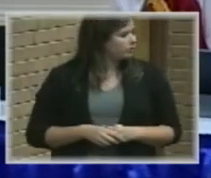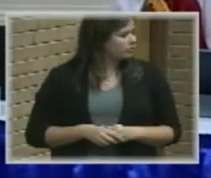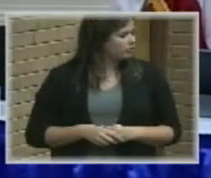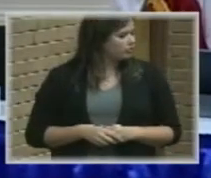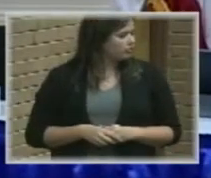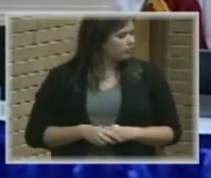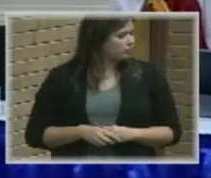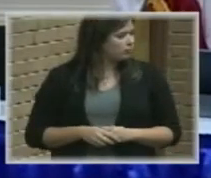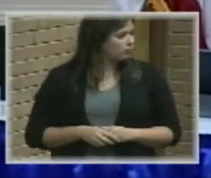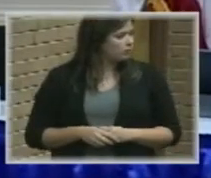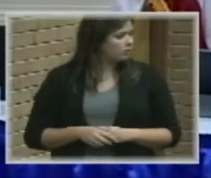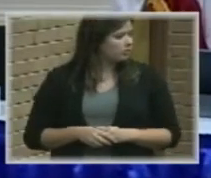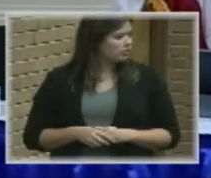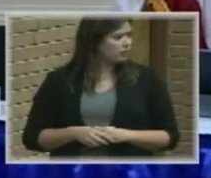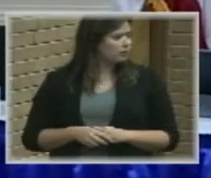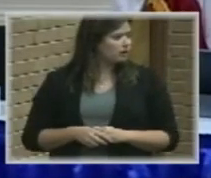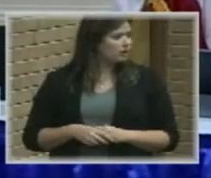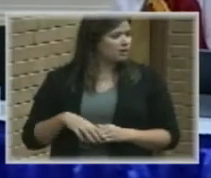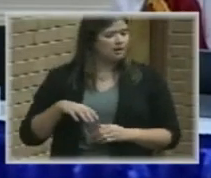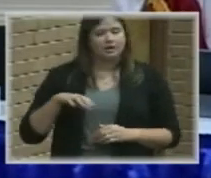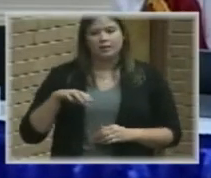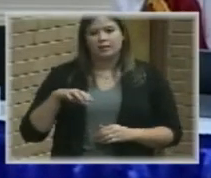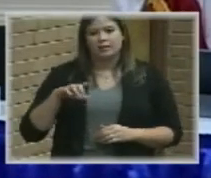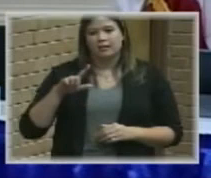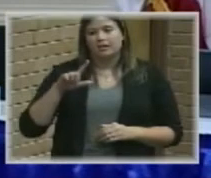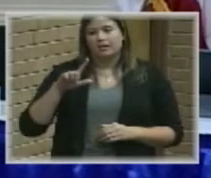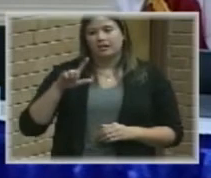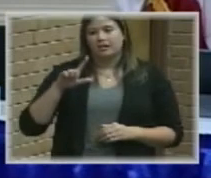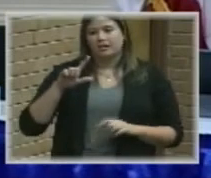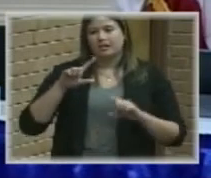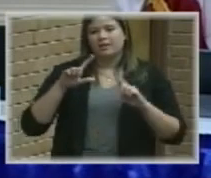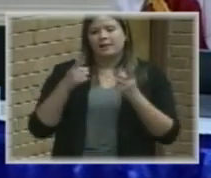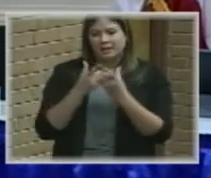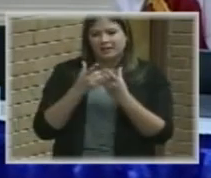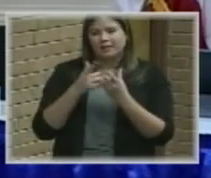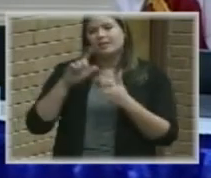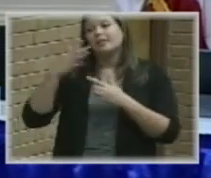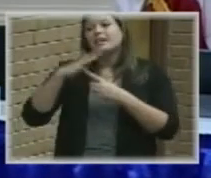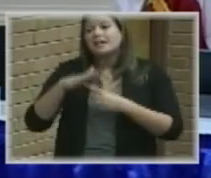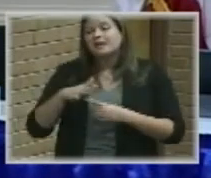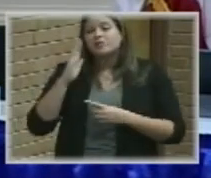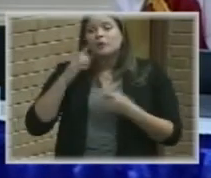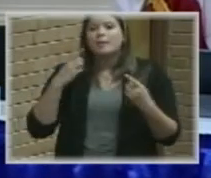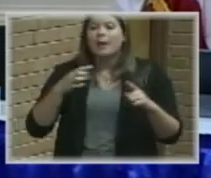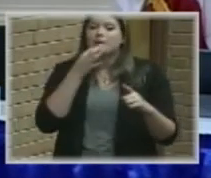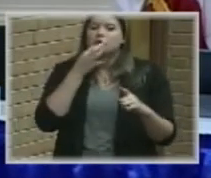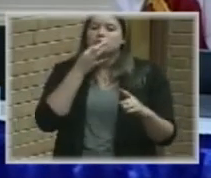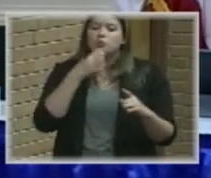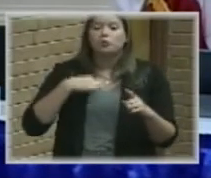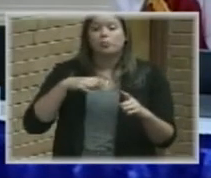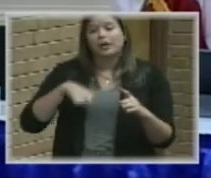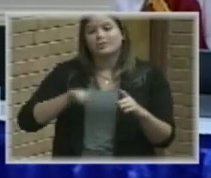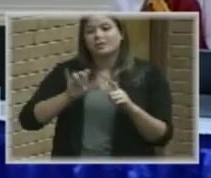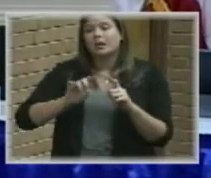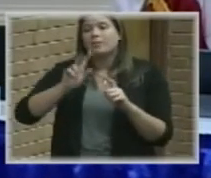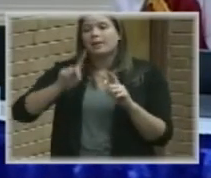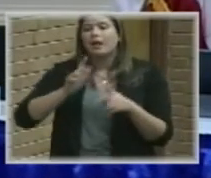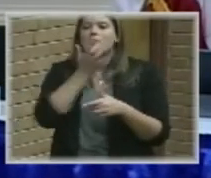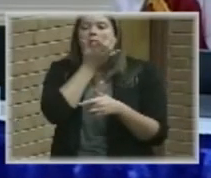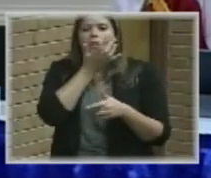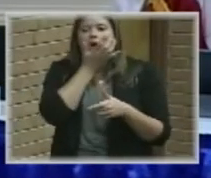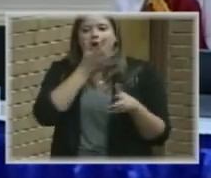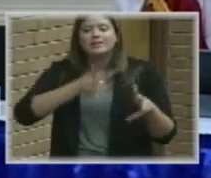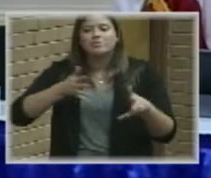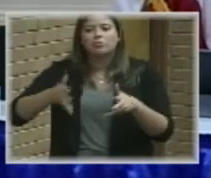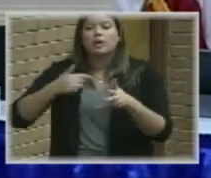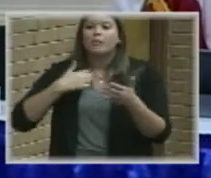Leaves, lawn debris, yes. Leaves are going to be coming soon, but we're still picking up lawn debris. And again, I want to remind